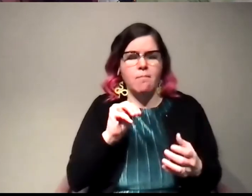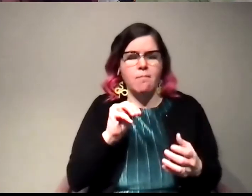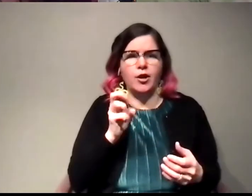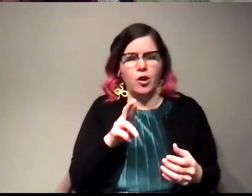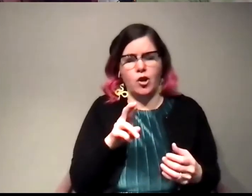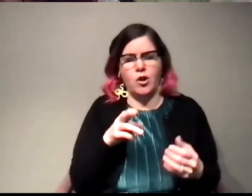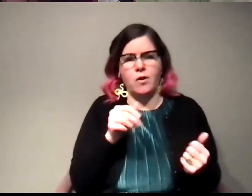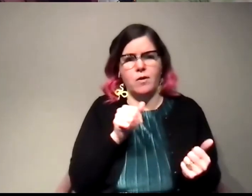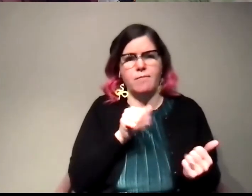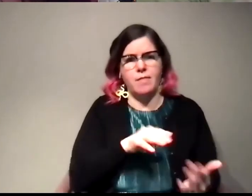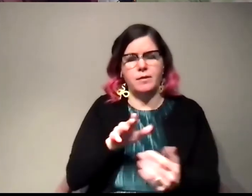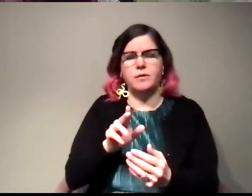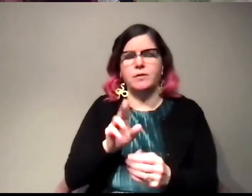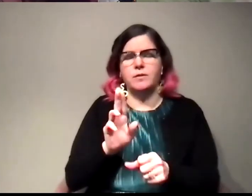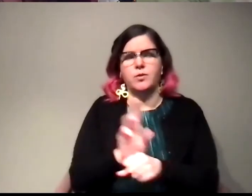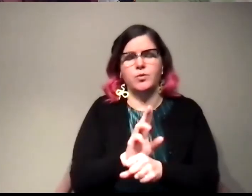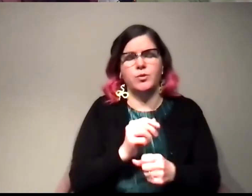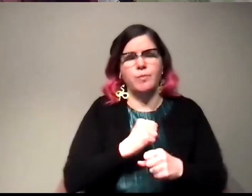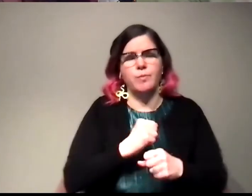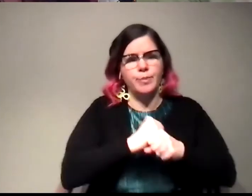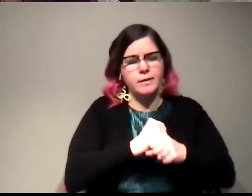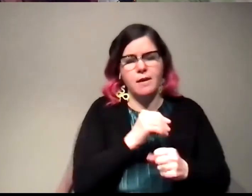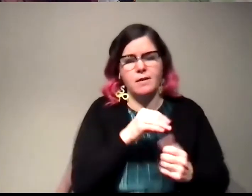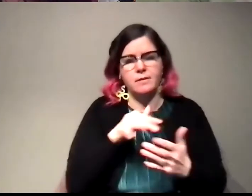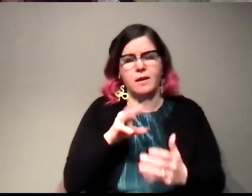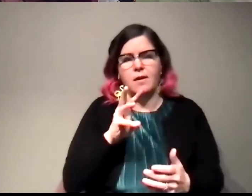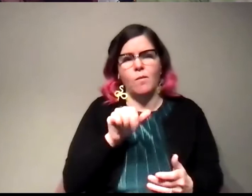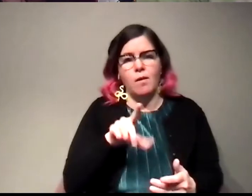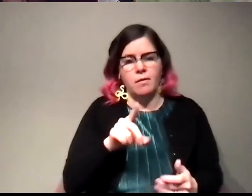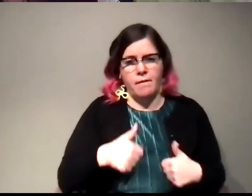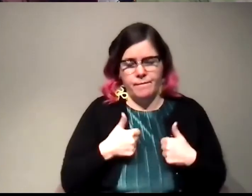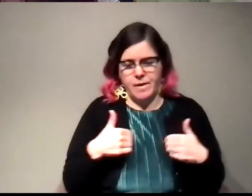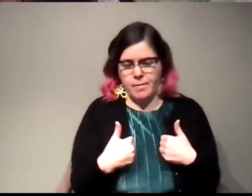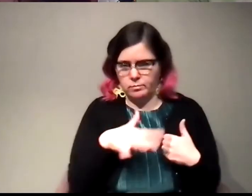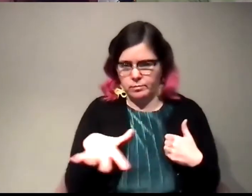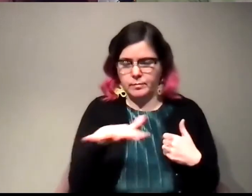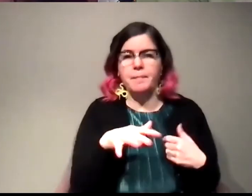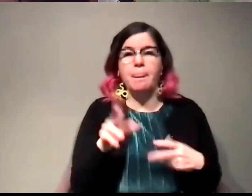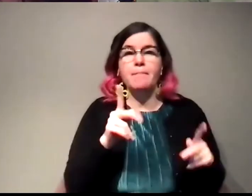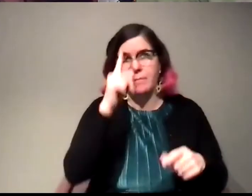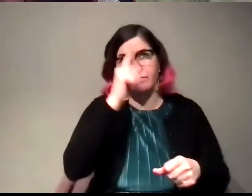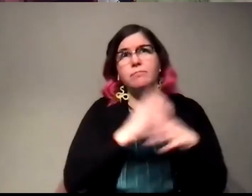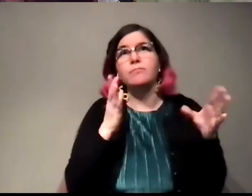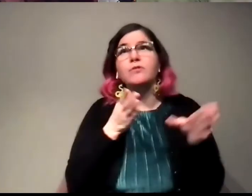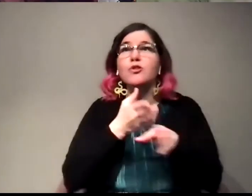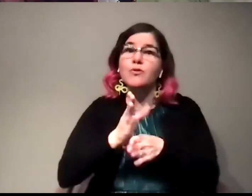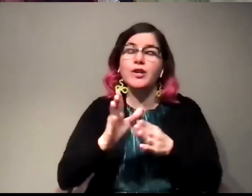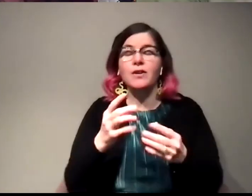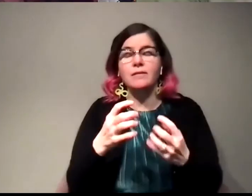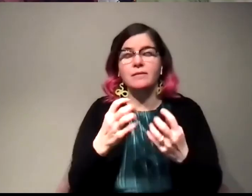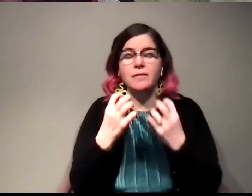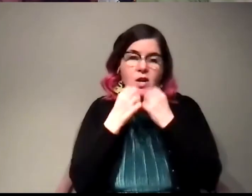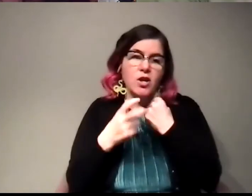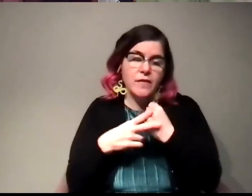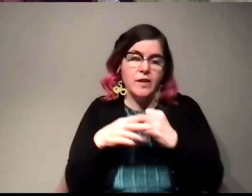to protect and study wildlife. So a lot of people, when they think about having a career in conservation biology, think